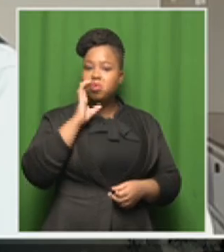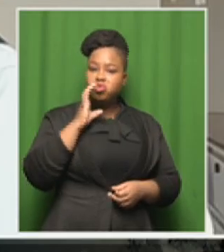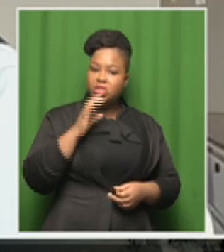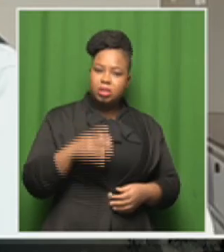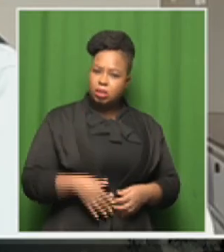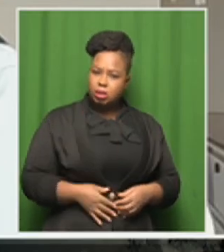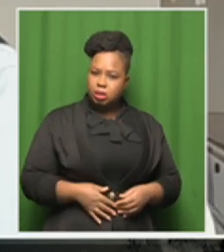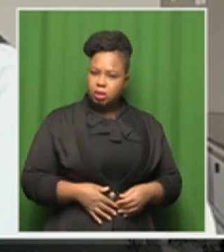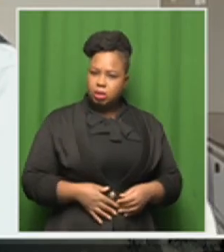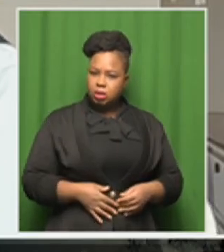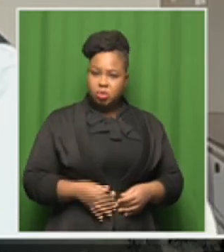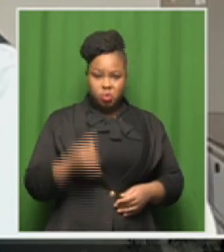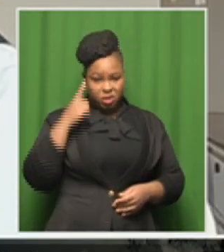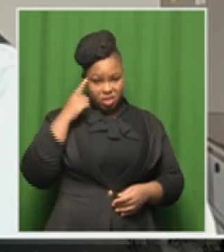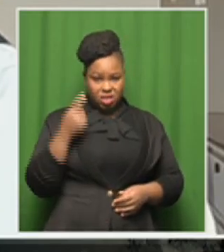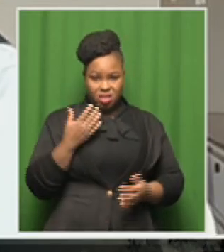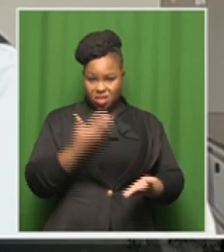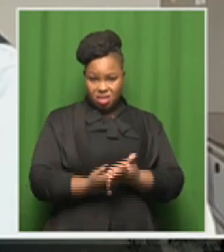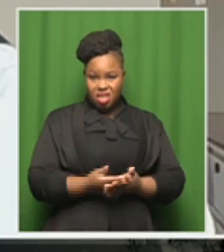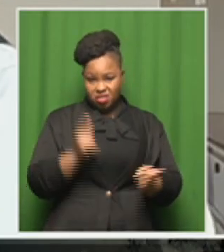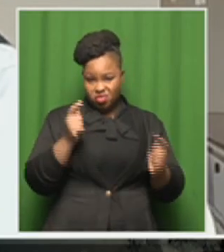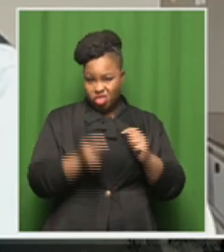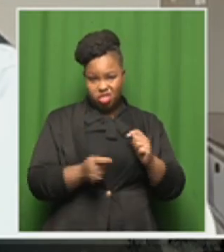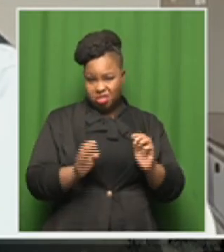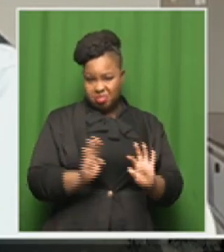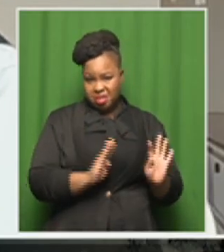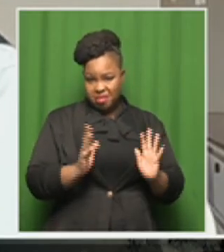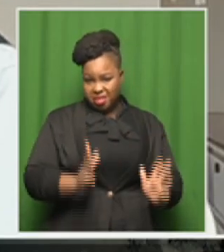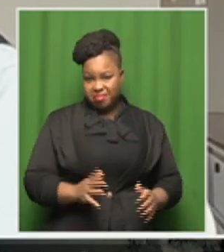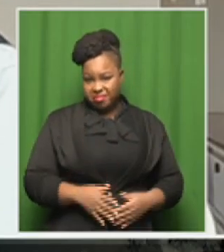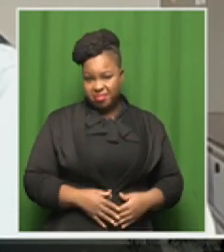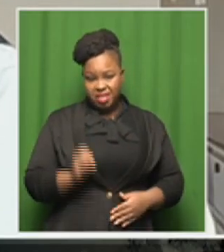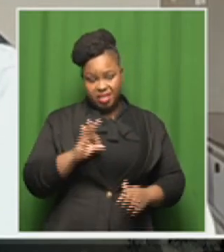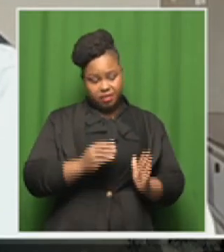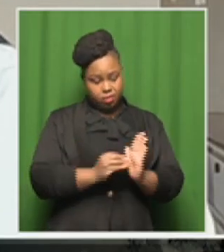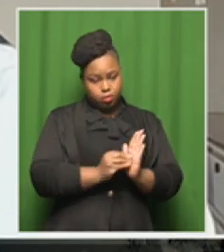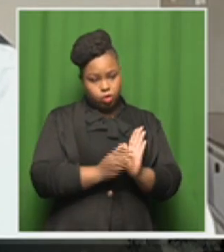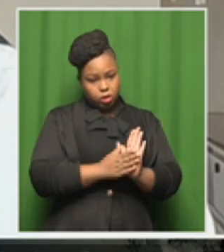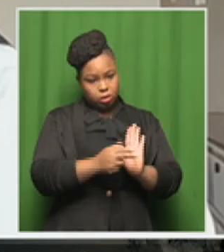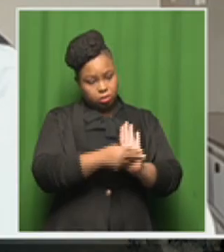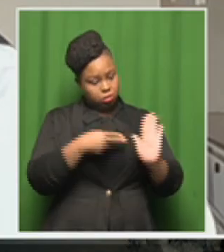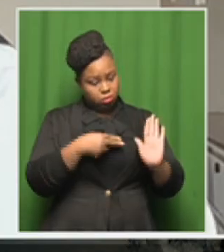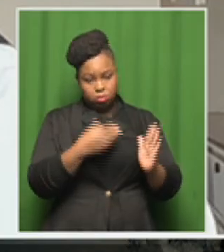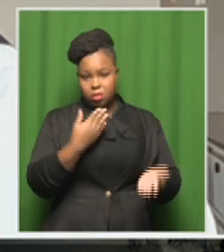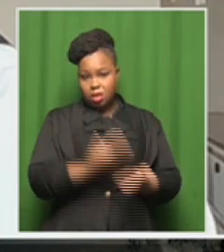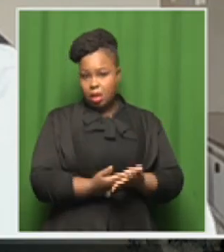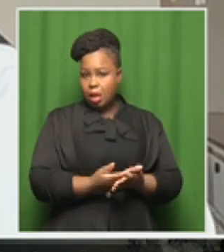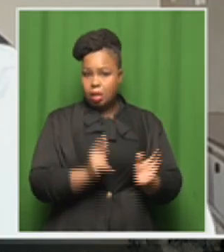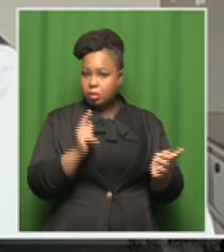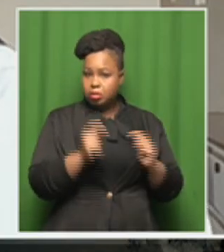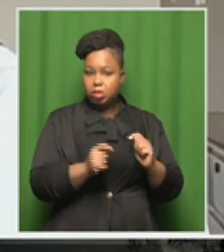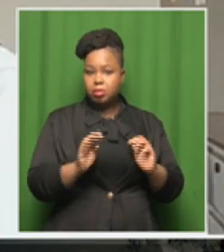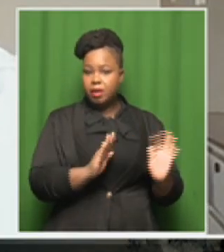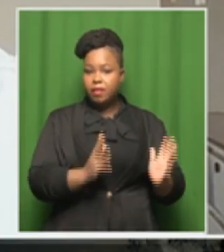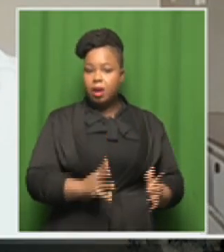And is there consensus on whether these labels actually do change consumer